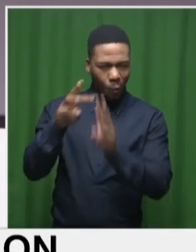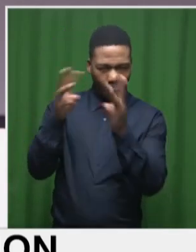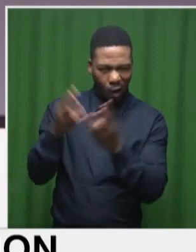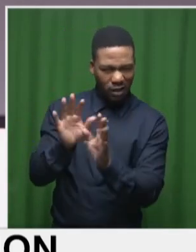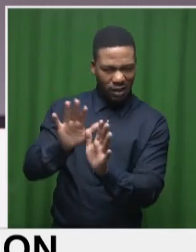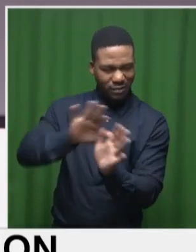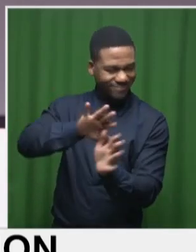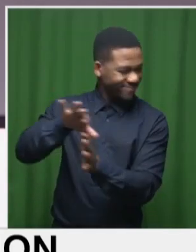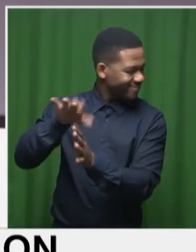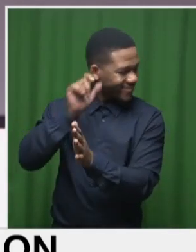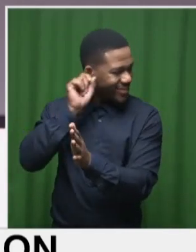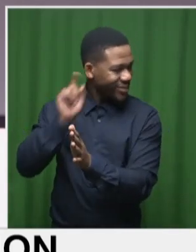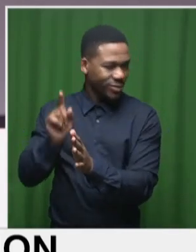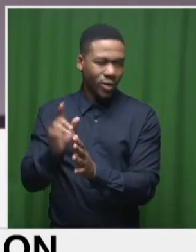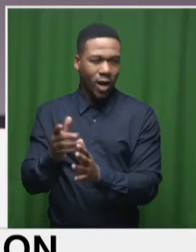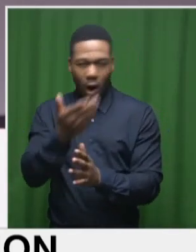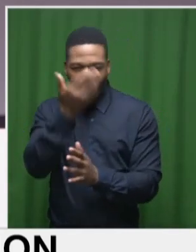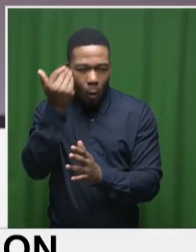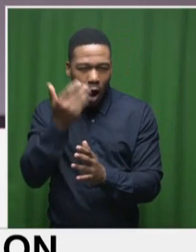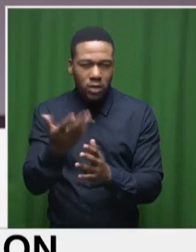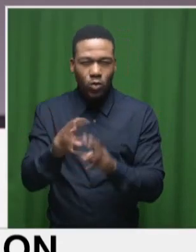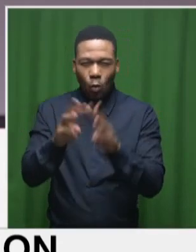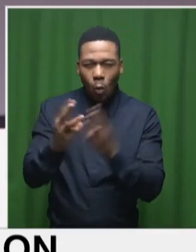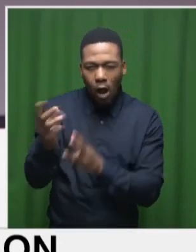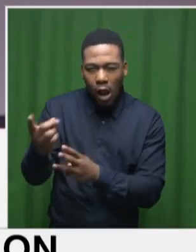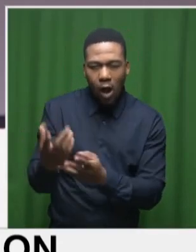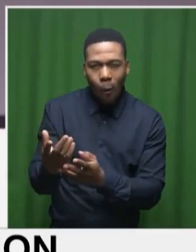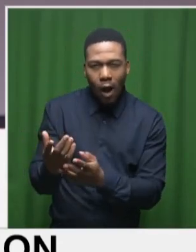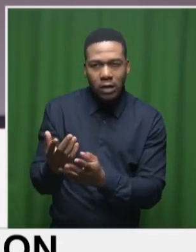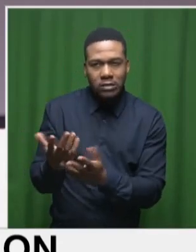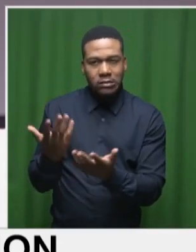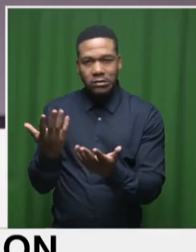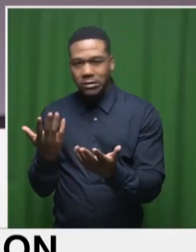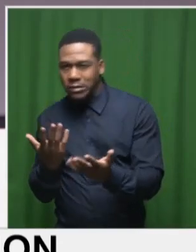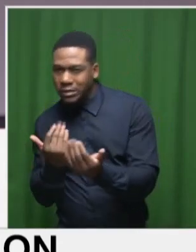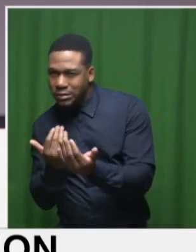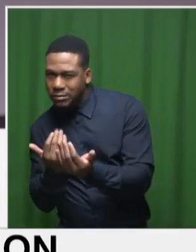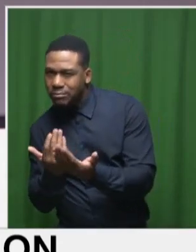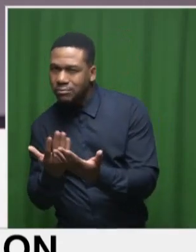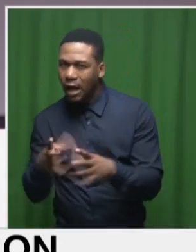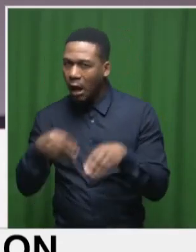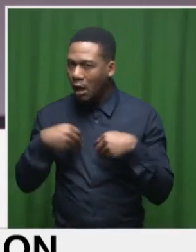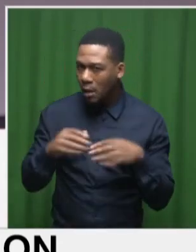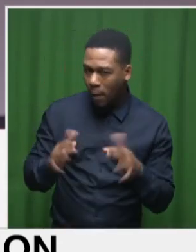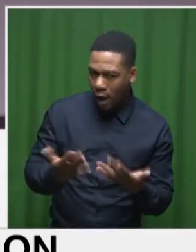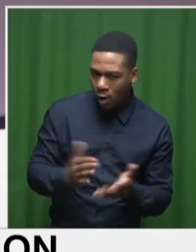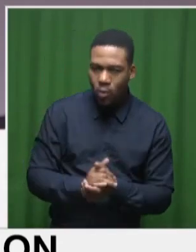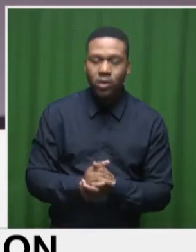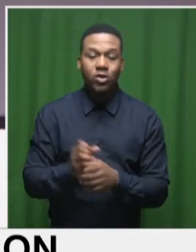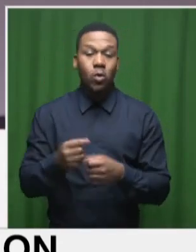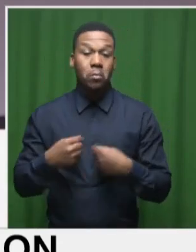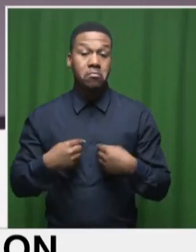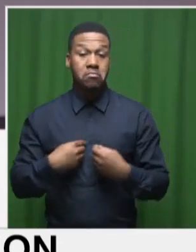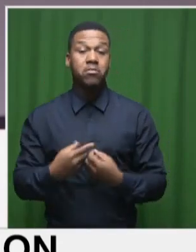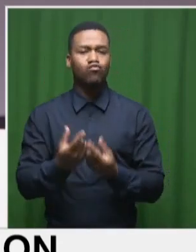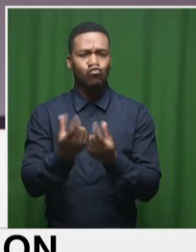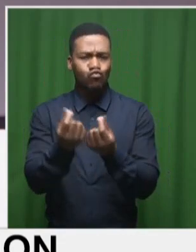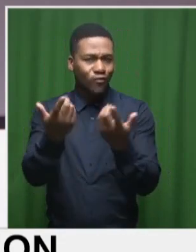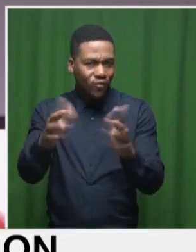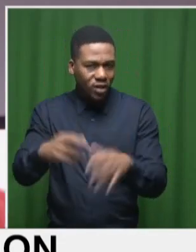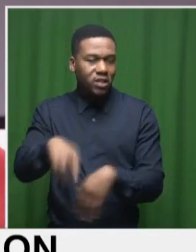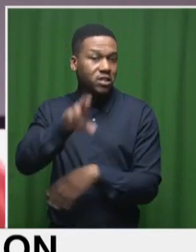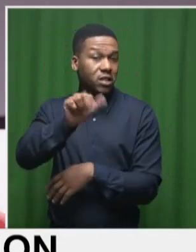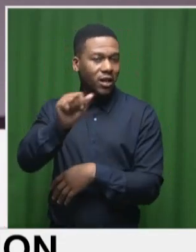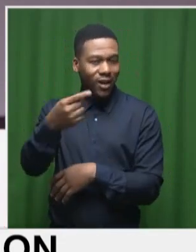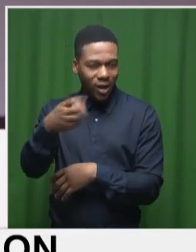really necessarily know how they're going to do. So every time I've dropped rugs, the response has been crazy. Yeah. And it's trickled down